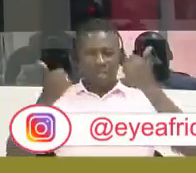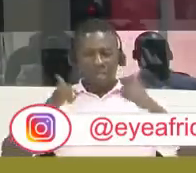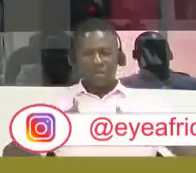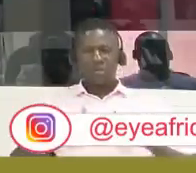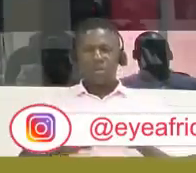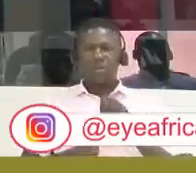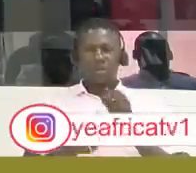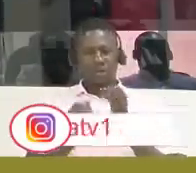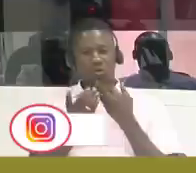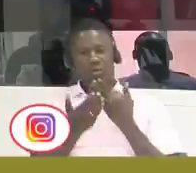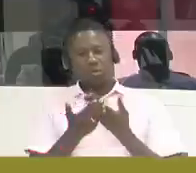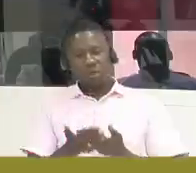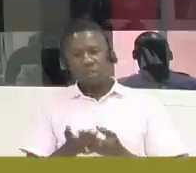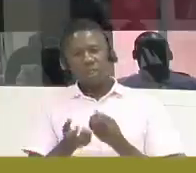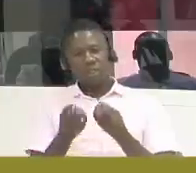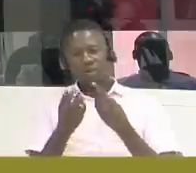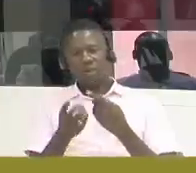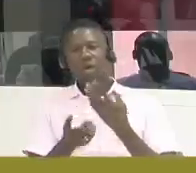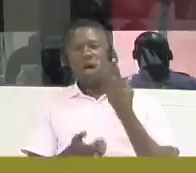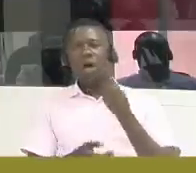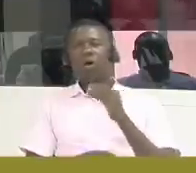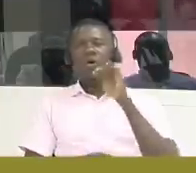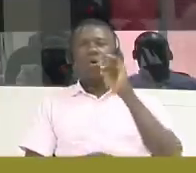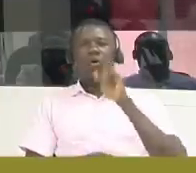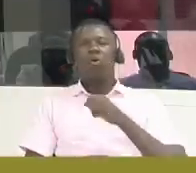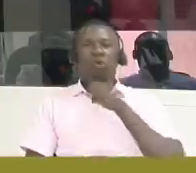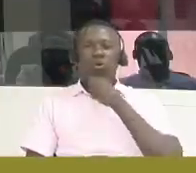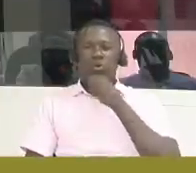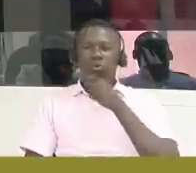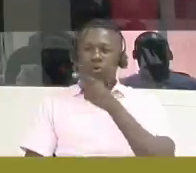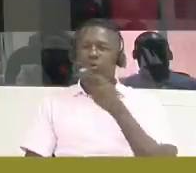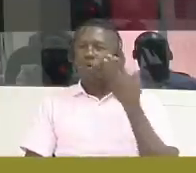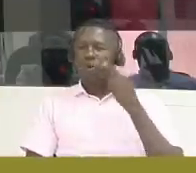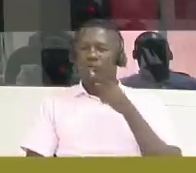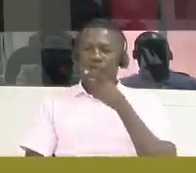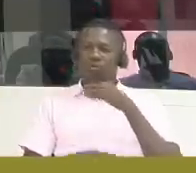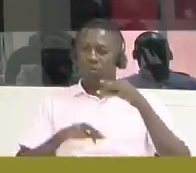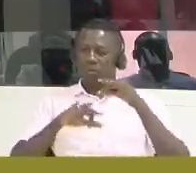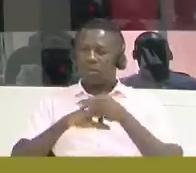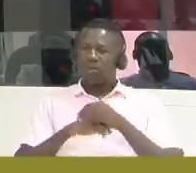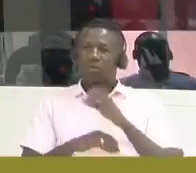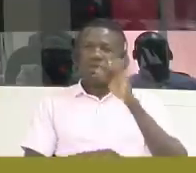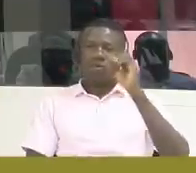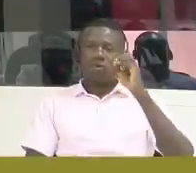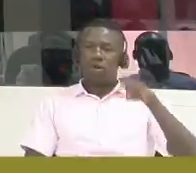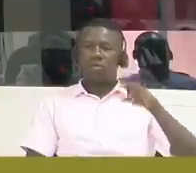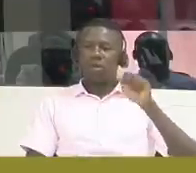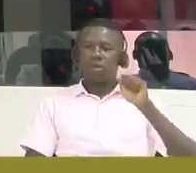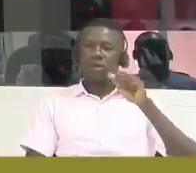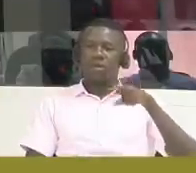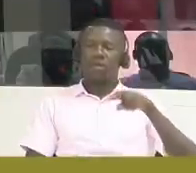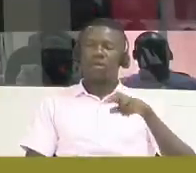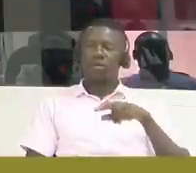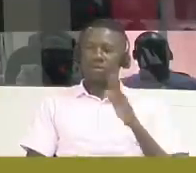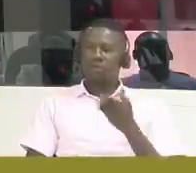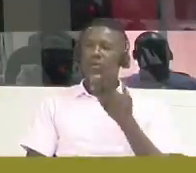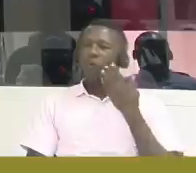can you please tell us how old you were when you were married to Omar Barrow? I was 20 years.